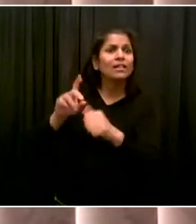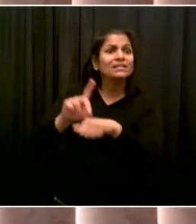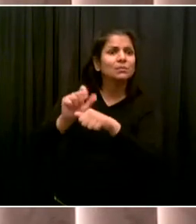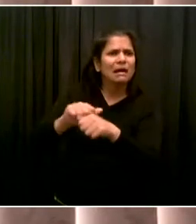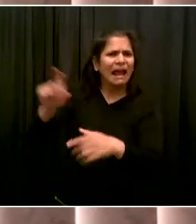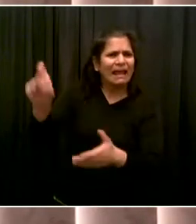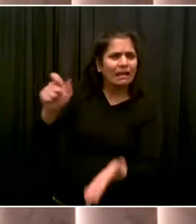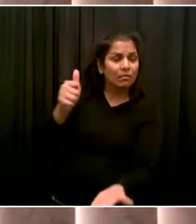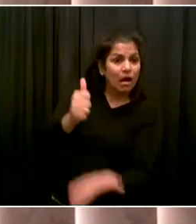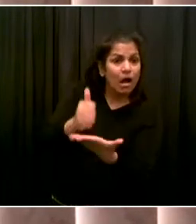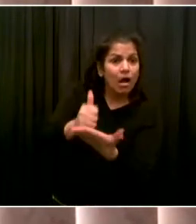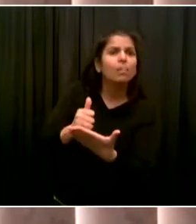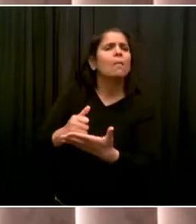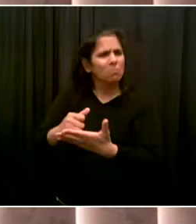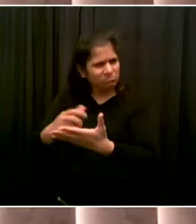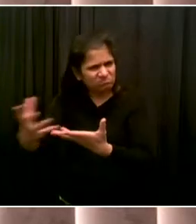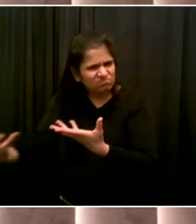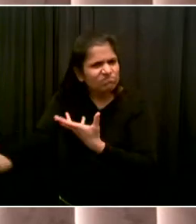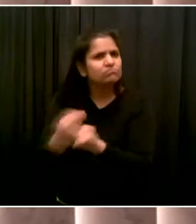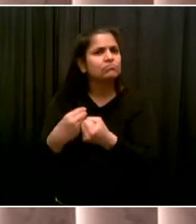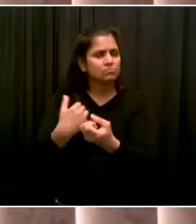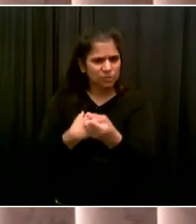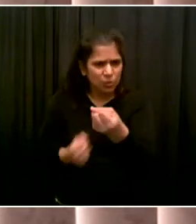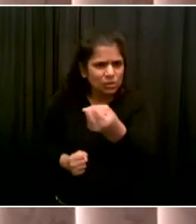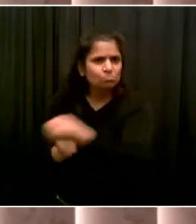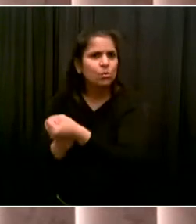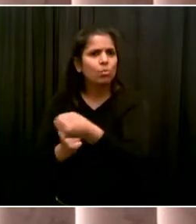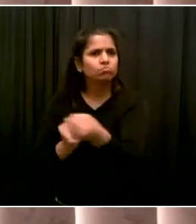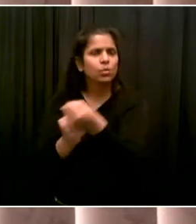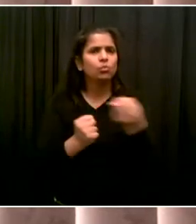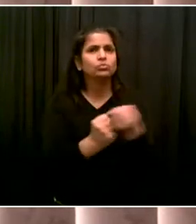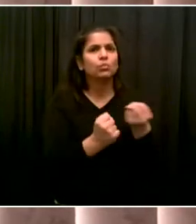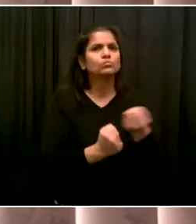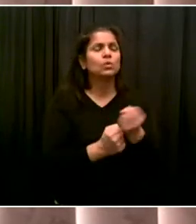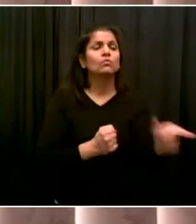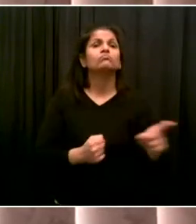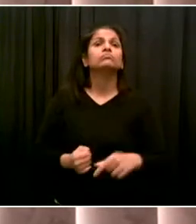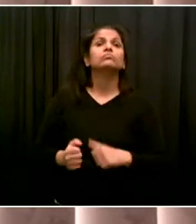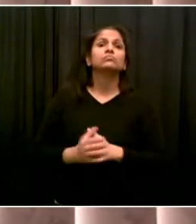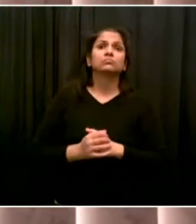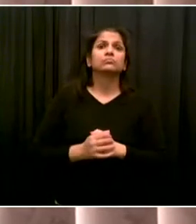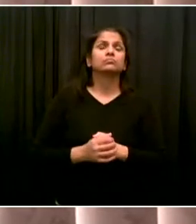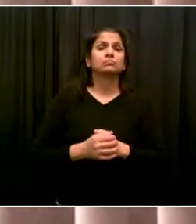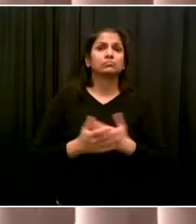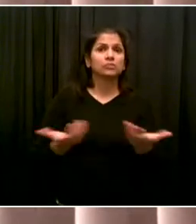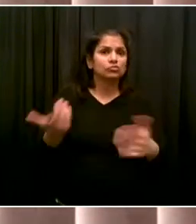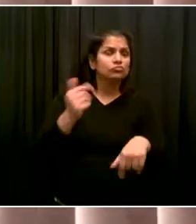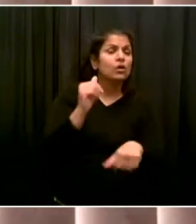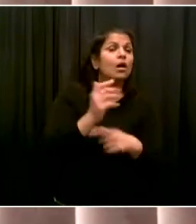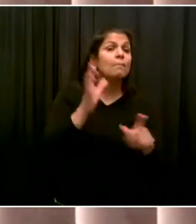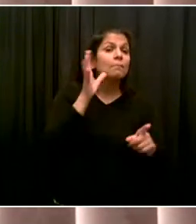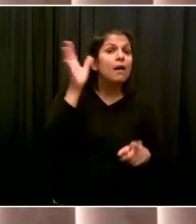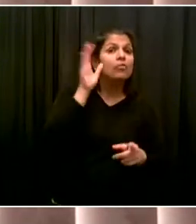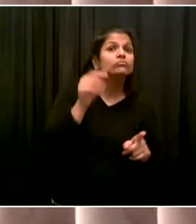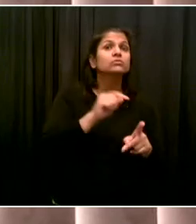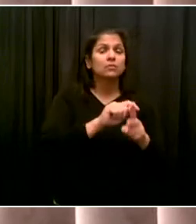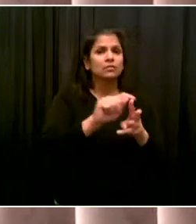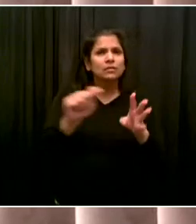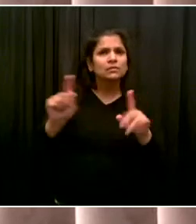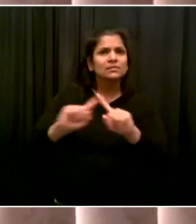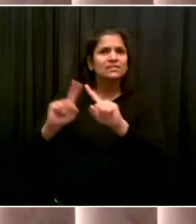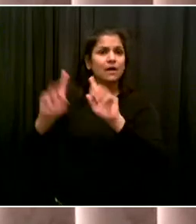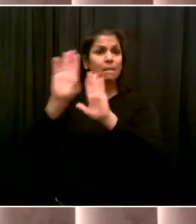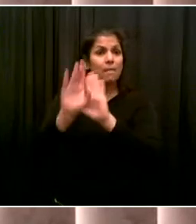for help for employment and summer programming, there's an SYP program seat waiting for you this summer. So I think that we're hitting on